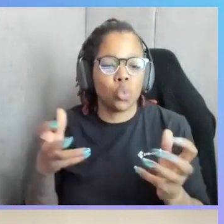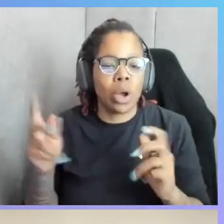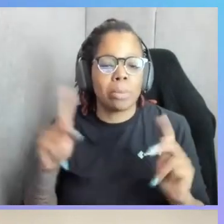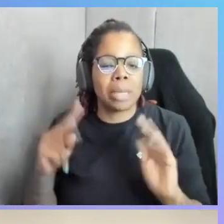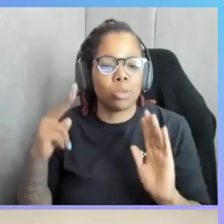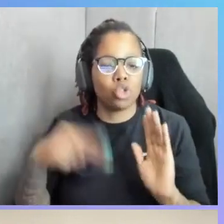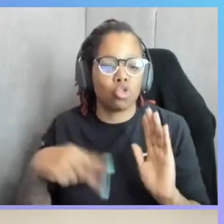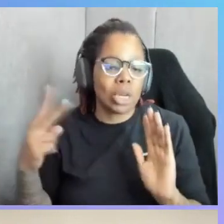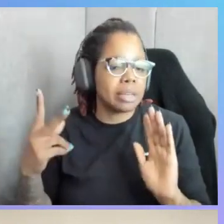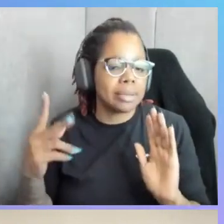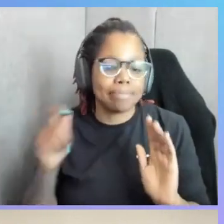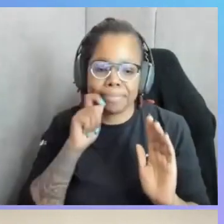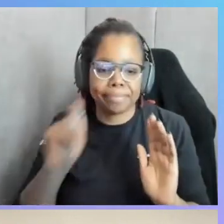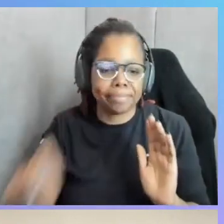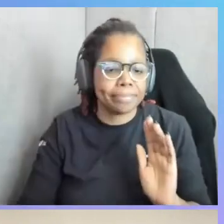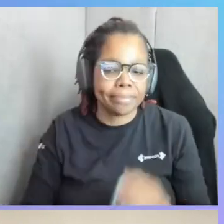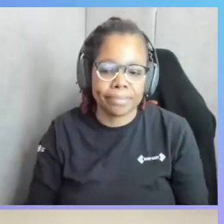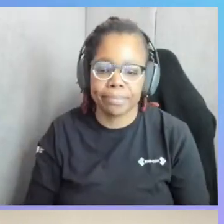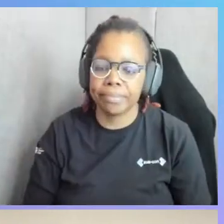plain and simple.